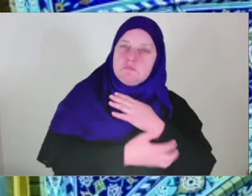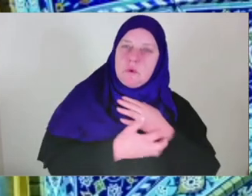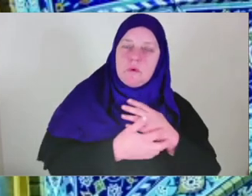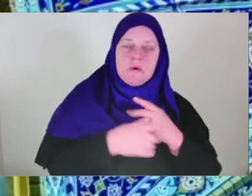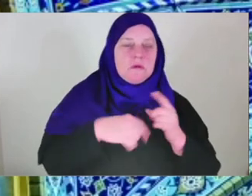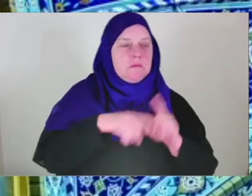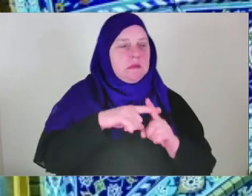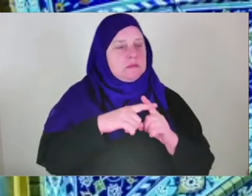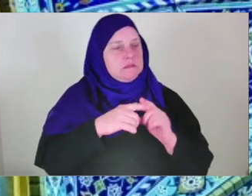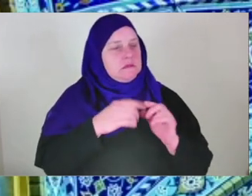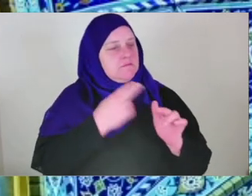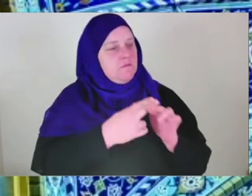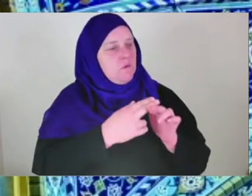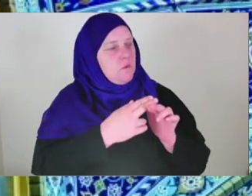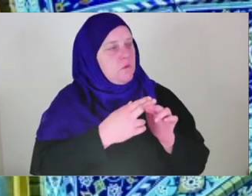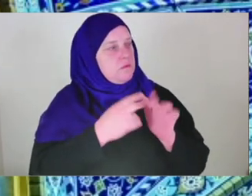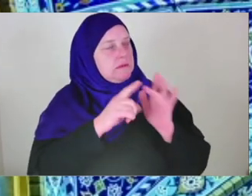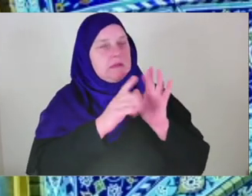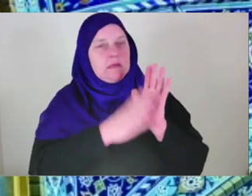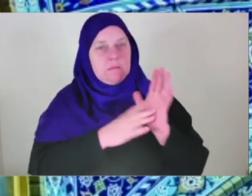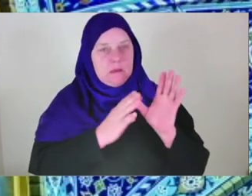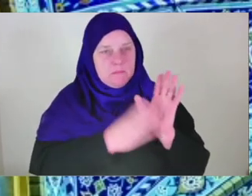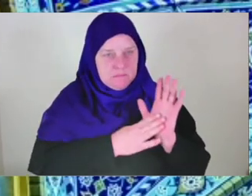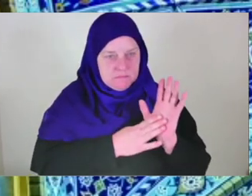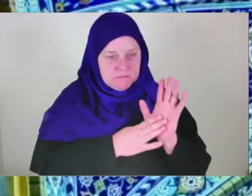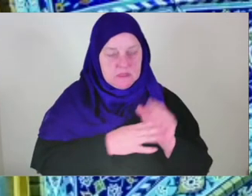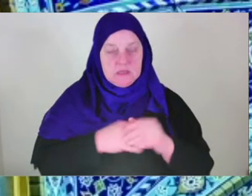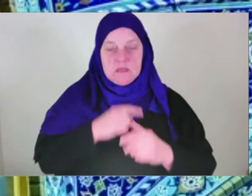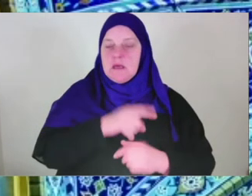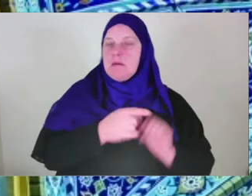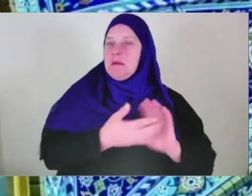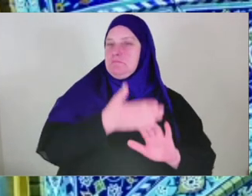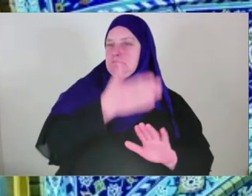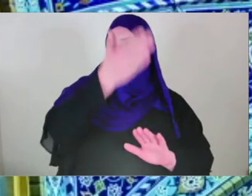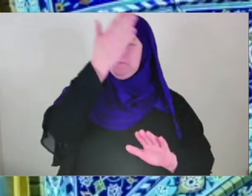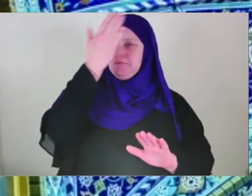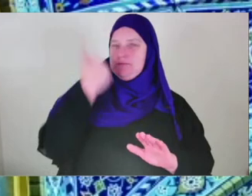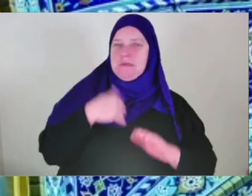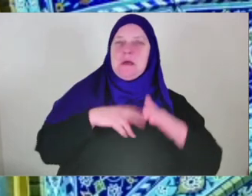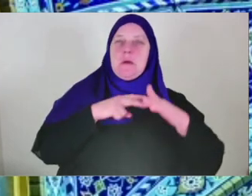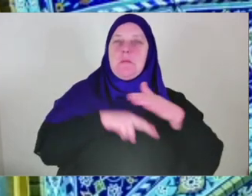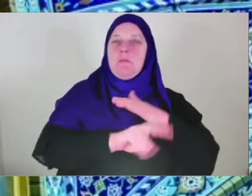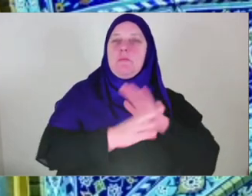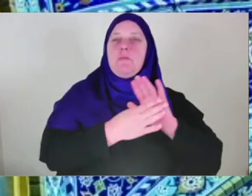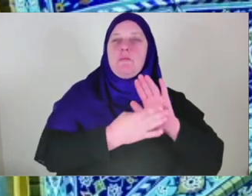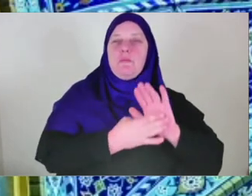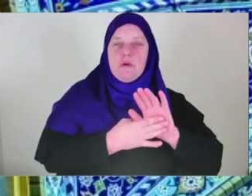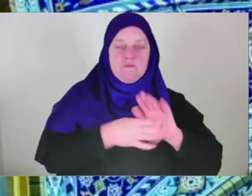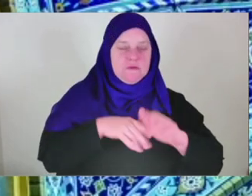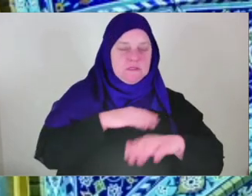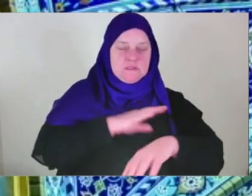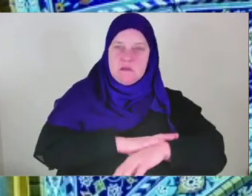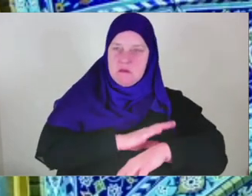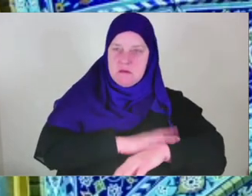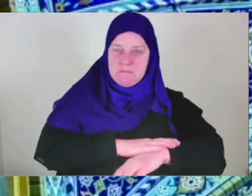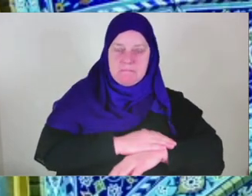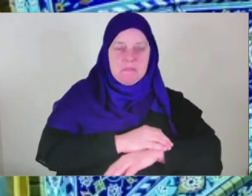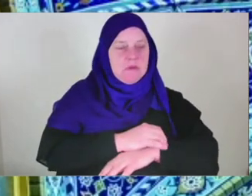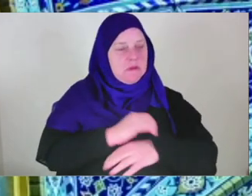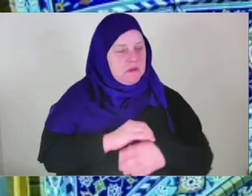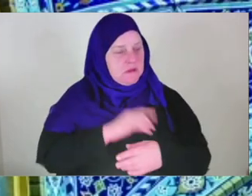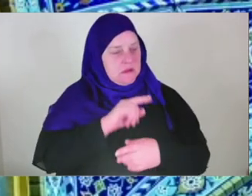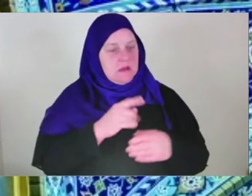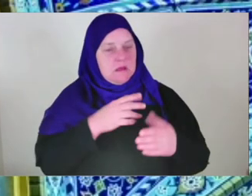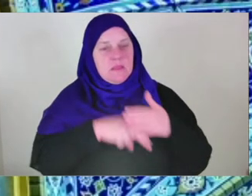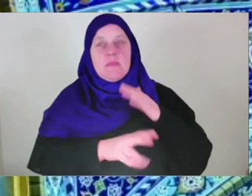usually refer to as Sahm al-Imam, because at the time of the Prophet, it belonged all to the Prophet as the head of the Muslim community. And at the